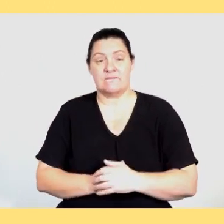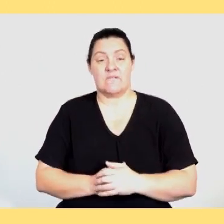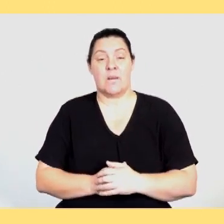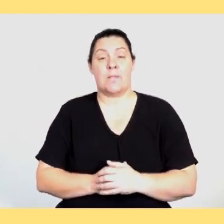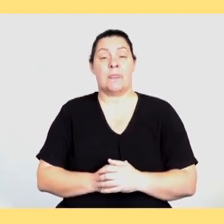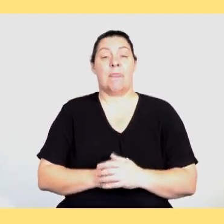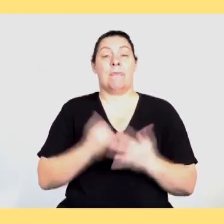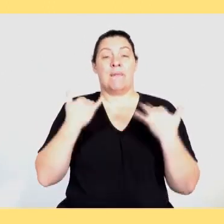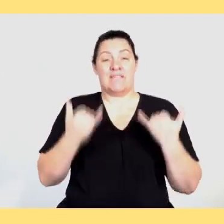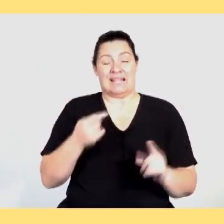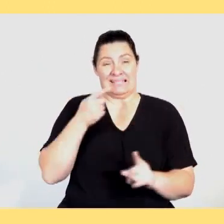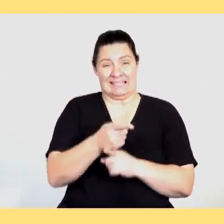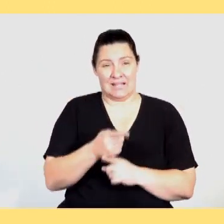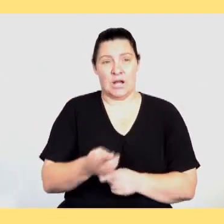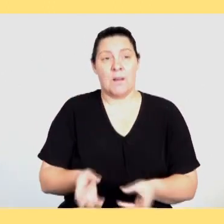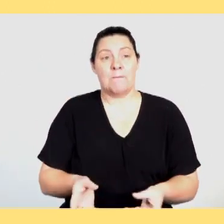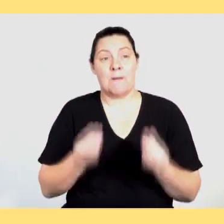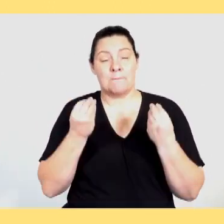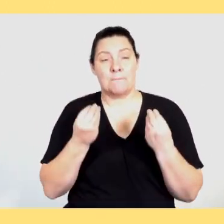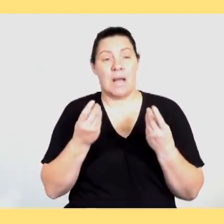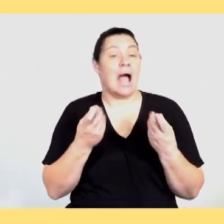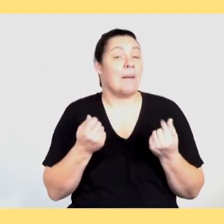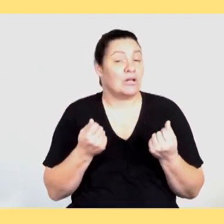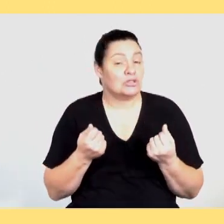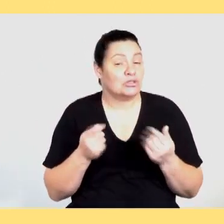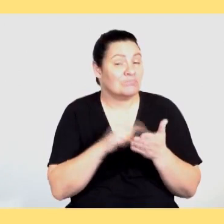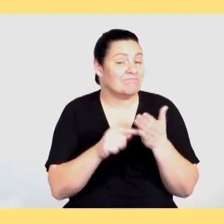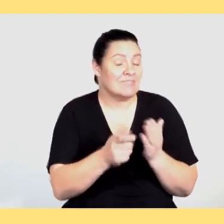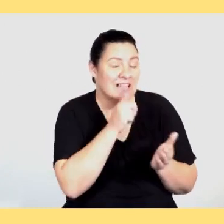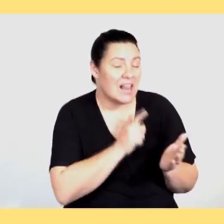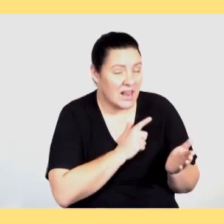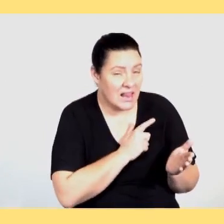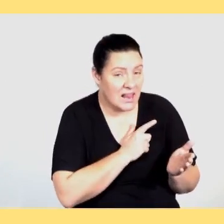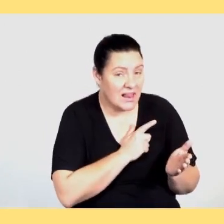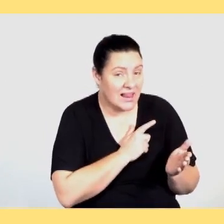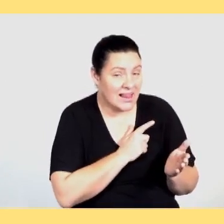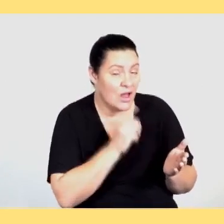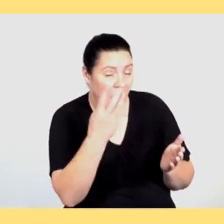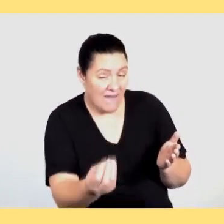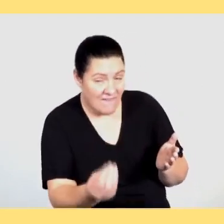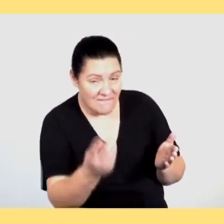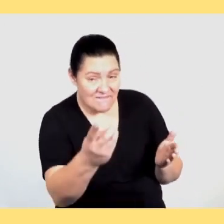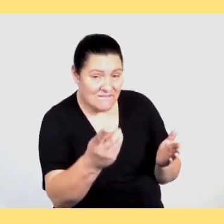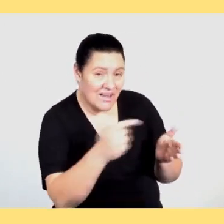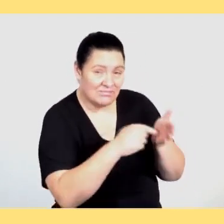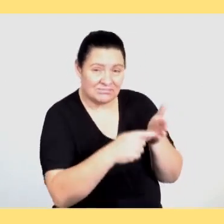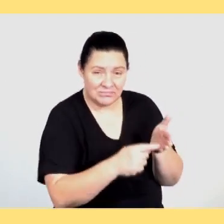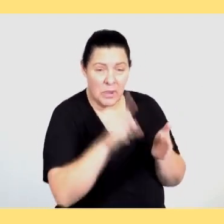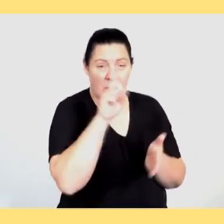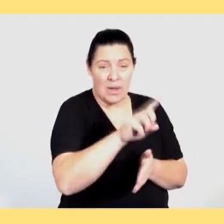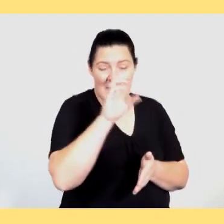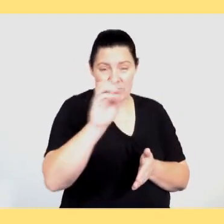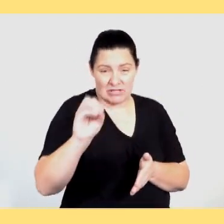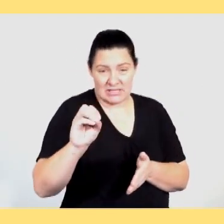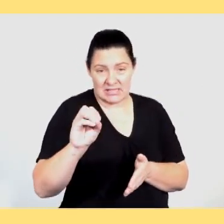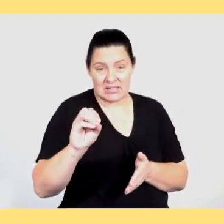125. And then that is going to give you how much? Please punch that in your calculator. I want you to have your calculator close to you.